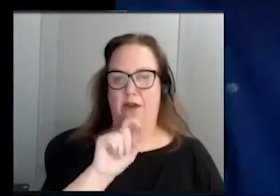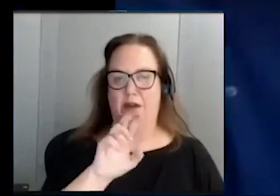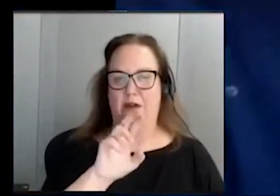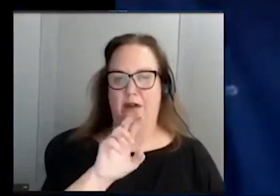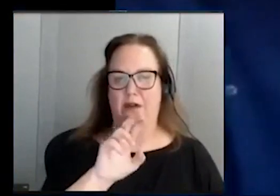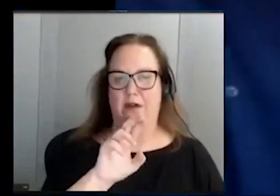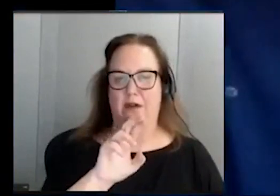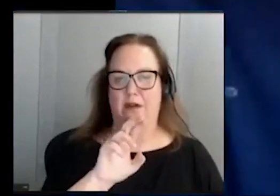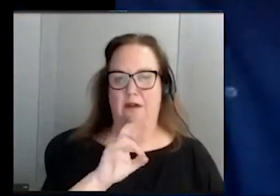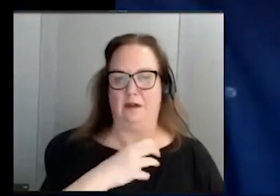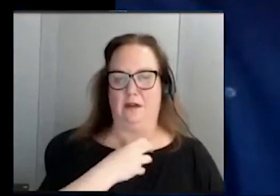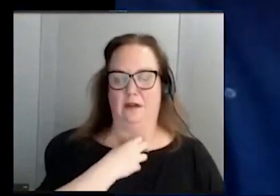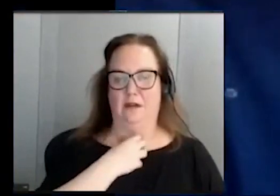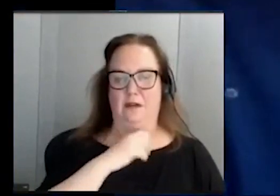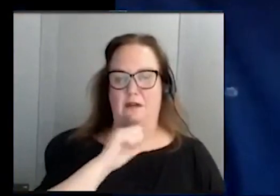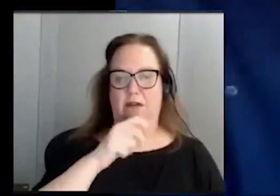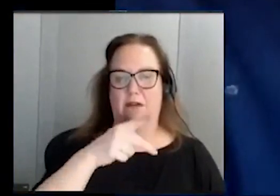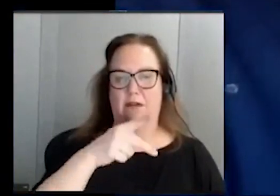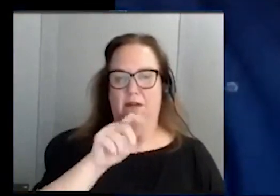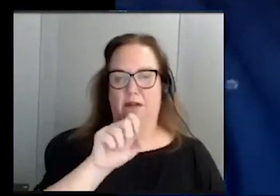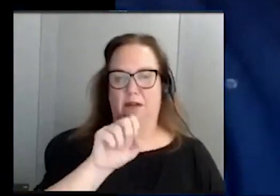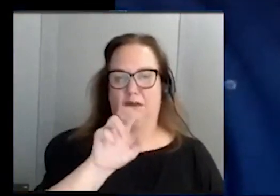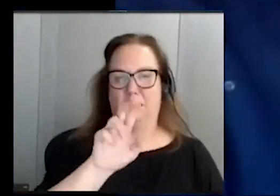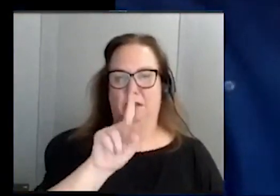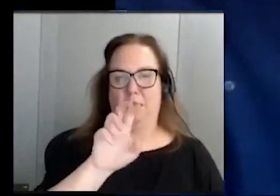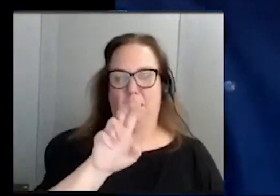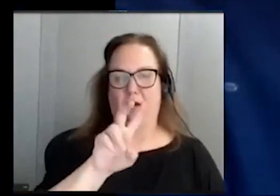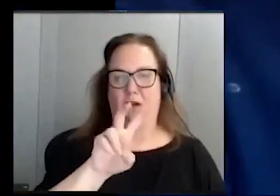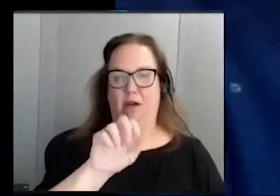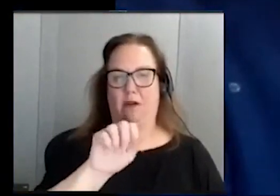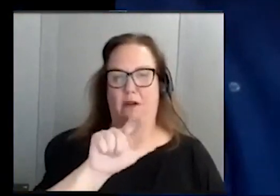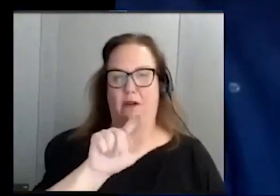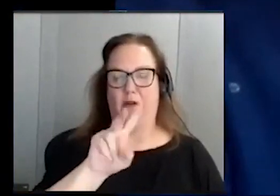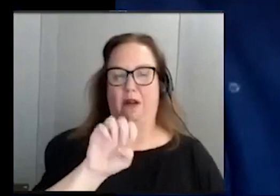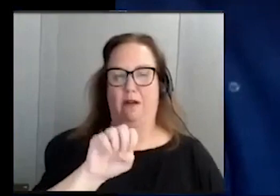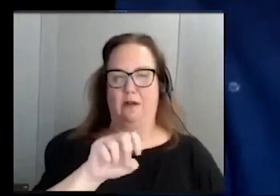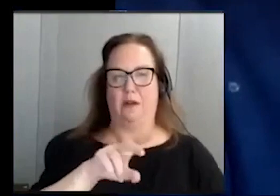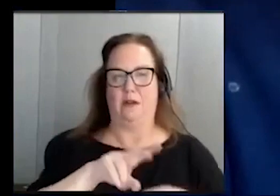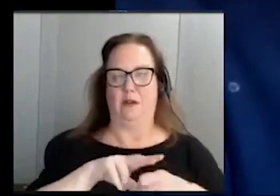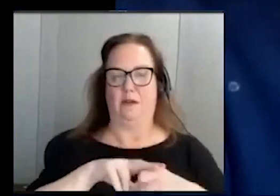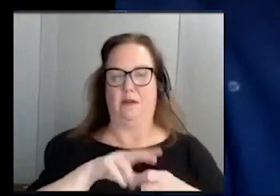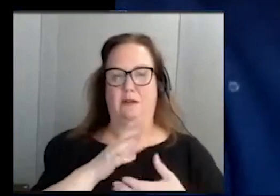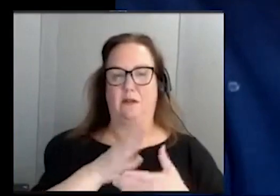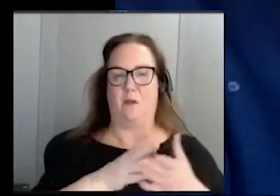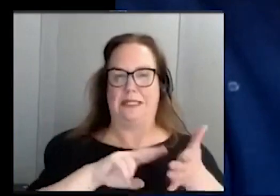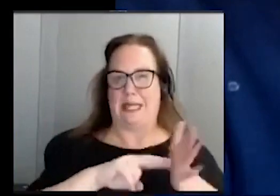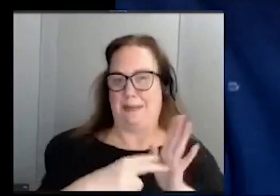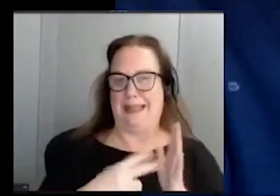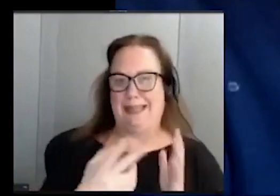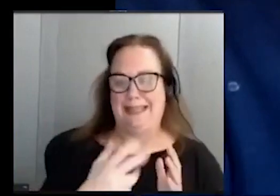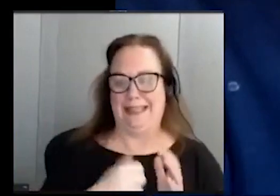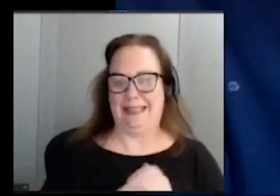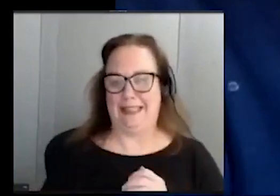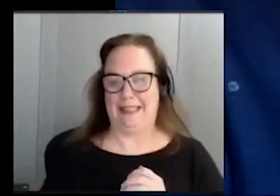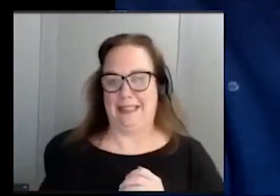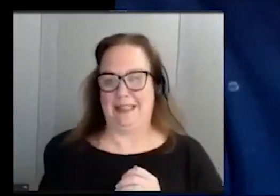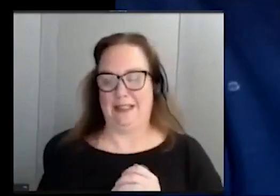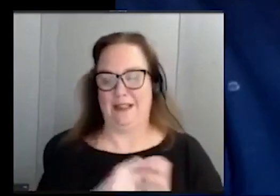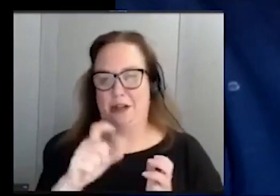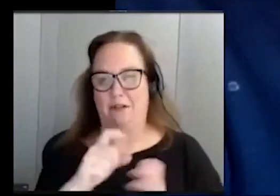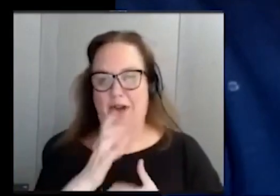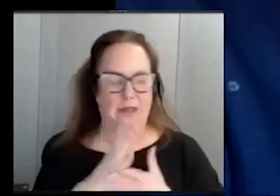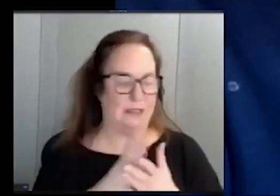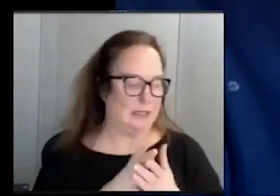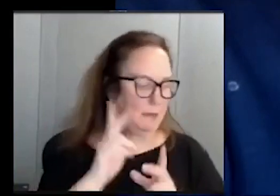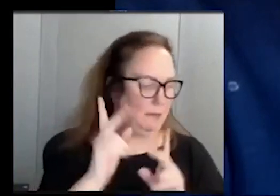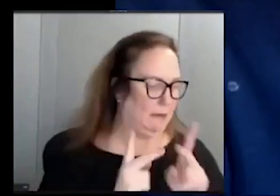I just have a speaker valve on right now. Yeah, but even the speaker valve should offer, I think, some Okay, tell us what that protection. means. Do you have to have some sort of... I feel like you